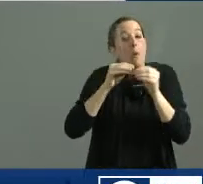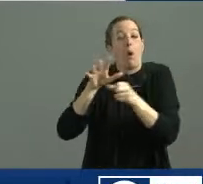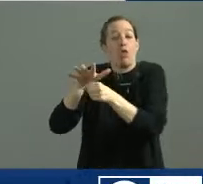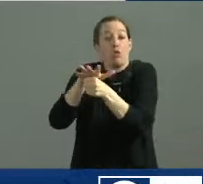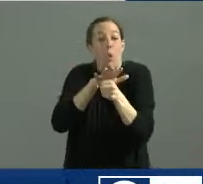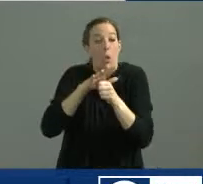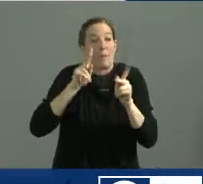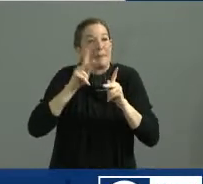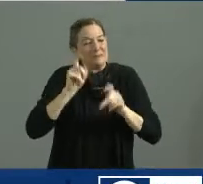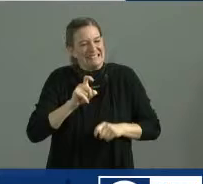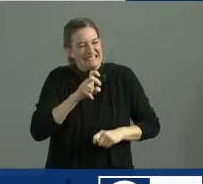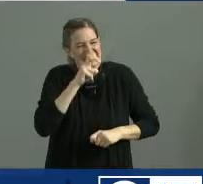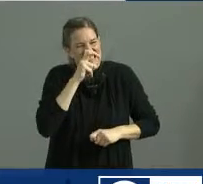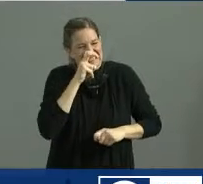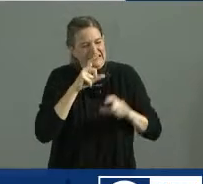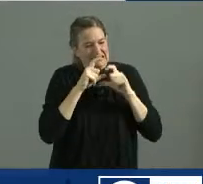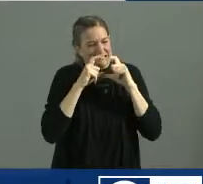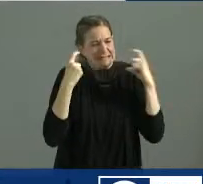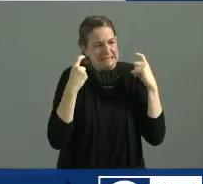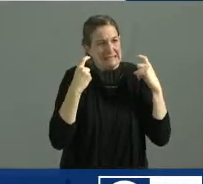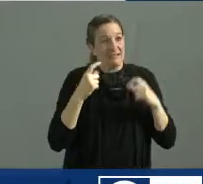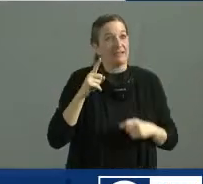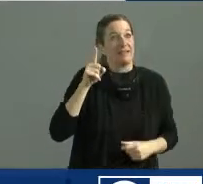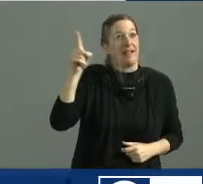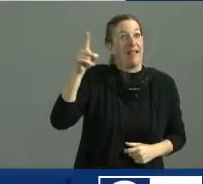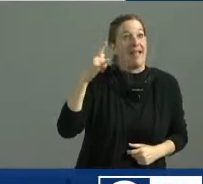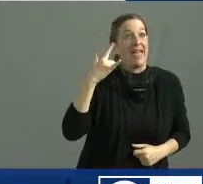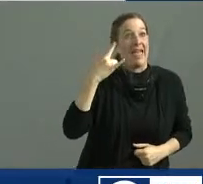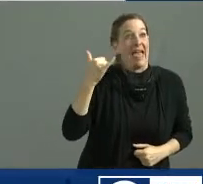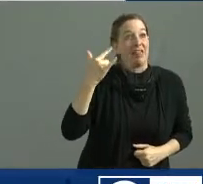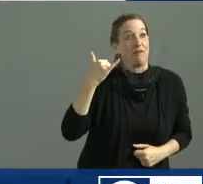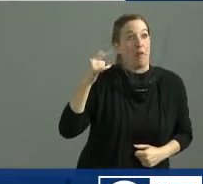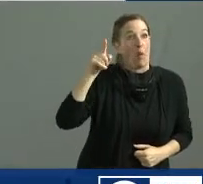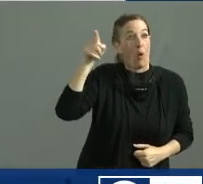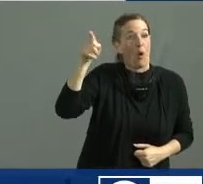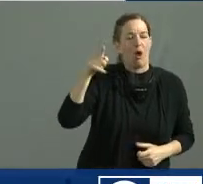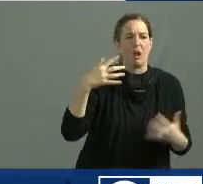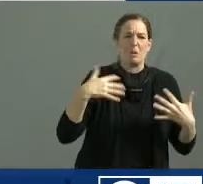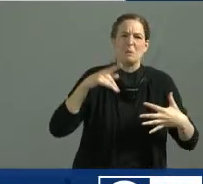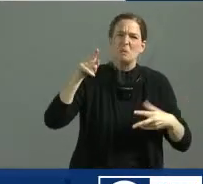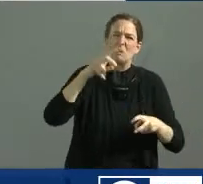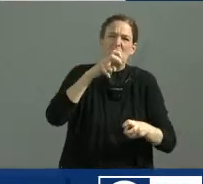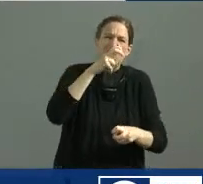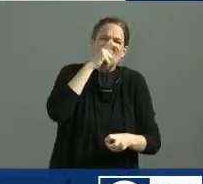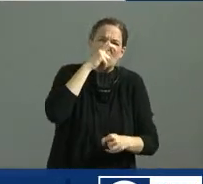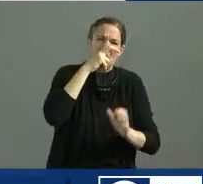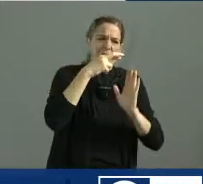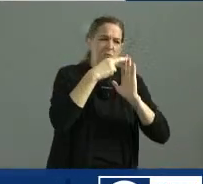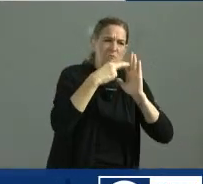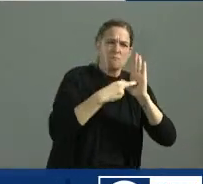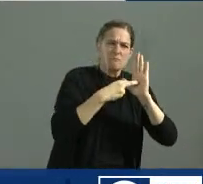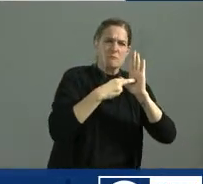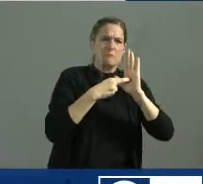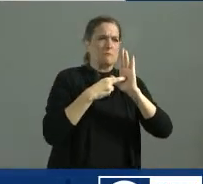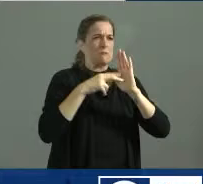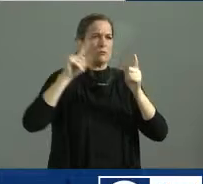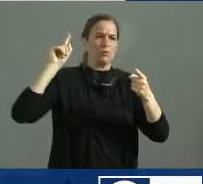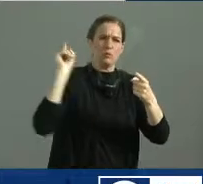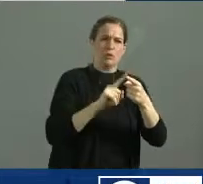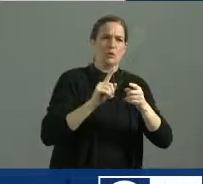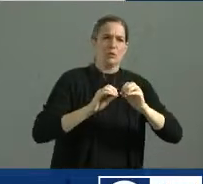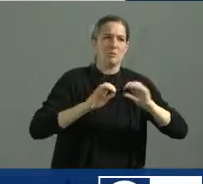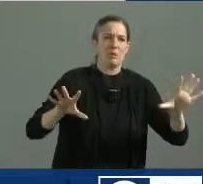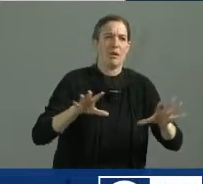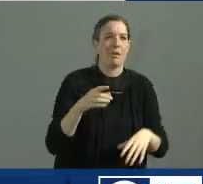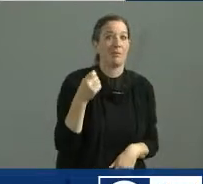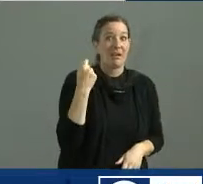are employing, California has some of the strictest mitigation strategies, and they've